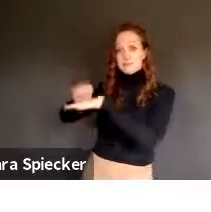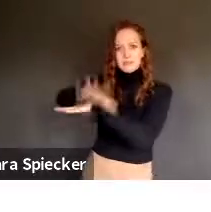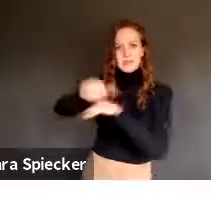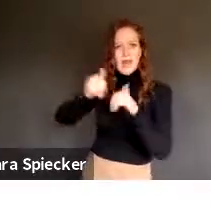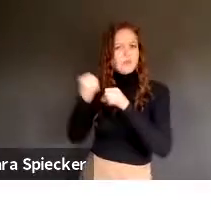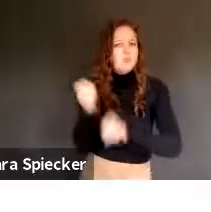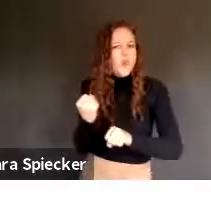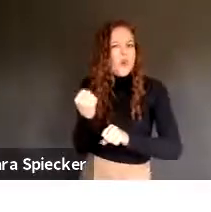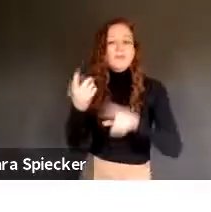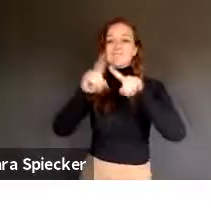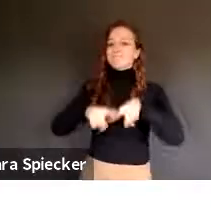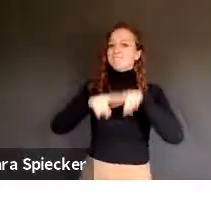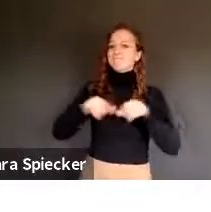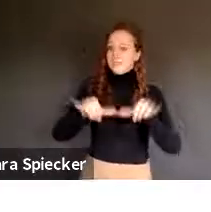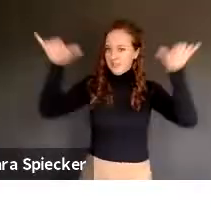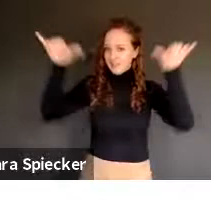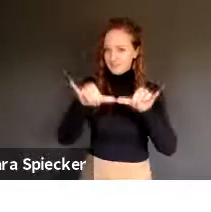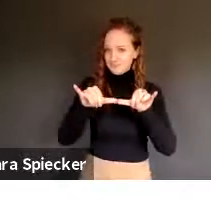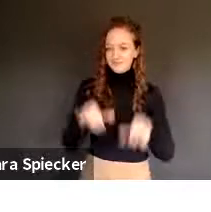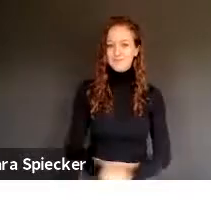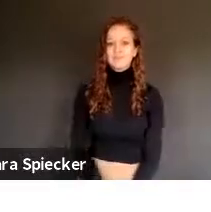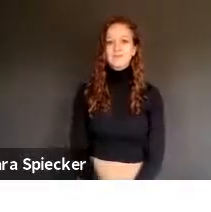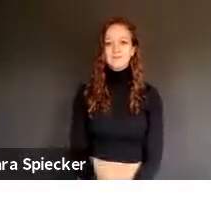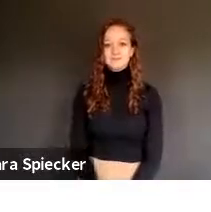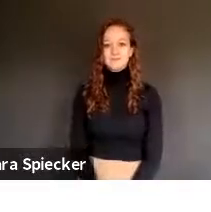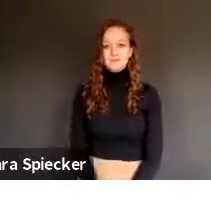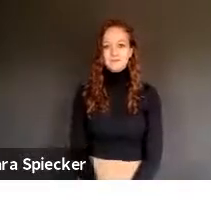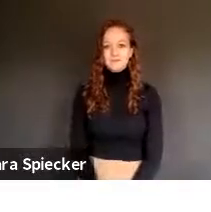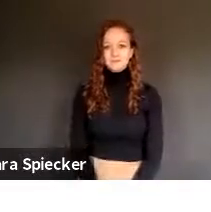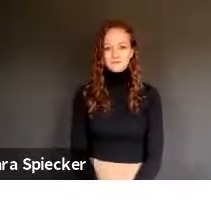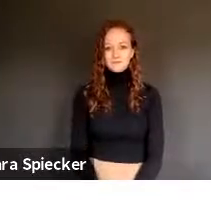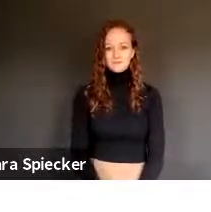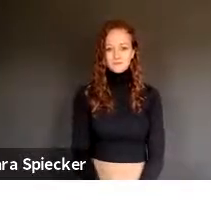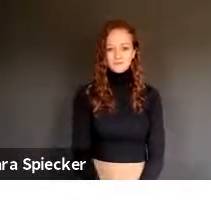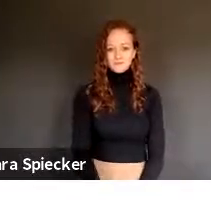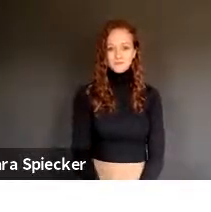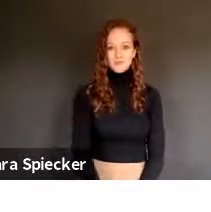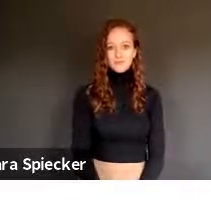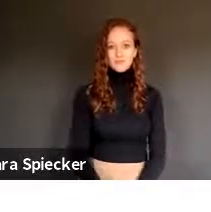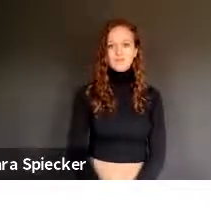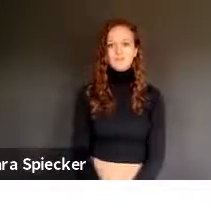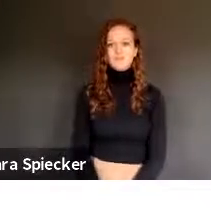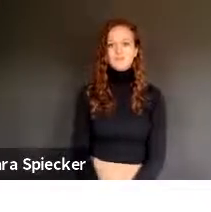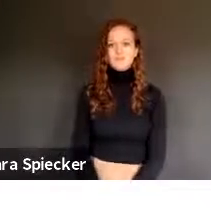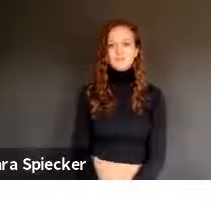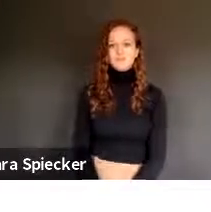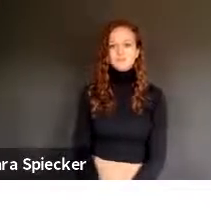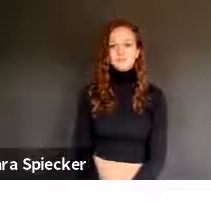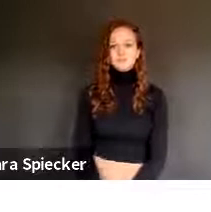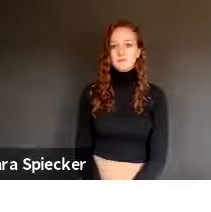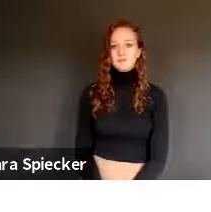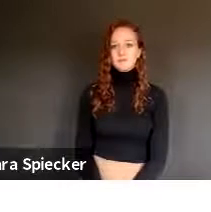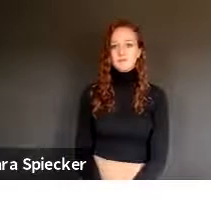effects may look very different. So the strength of ecological processes can be said to be scale dependent.